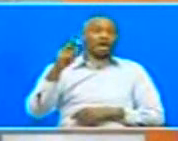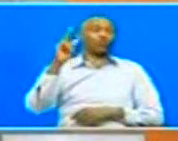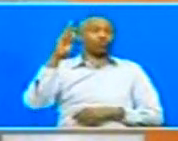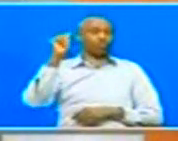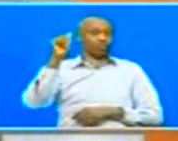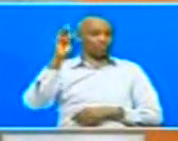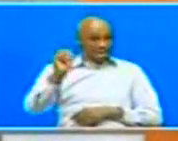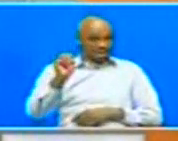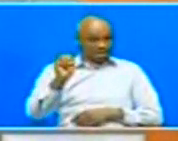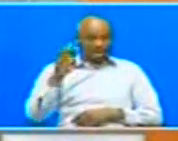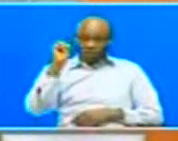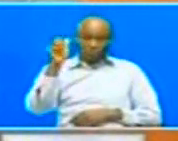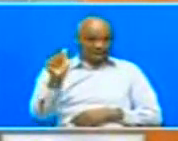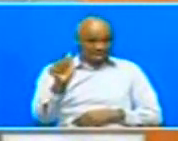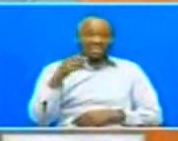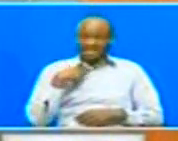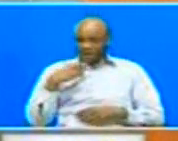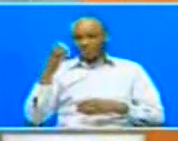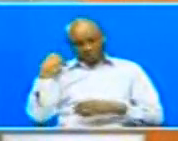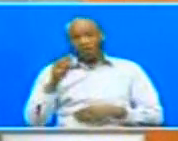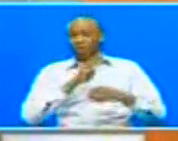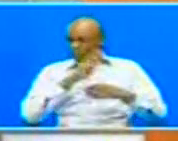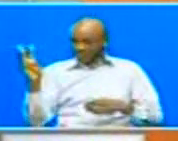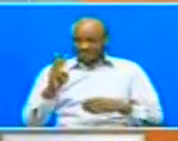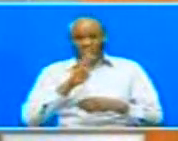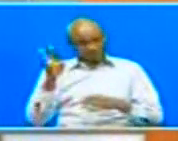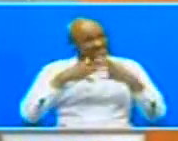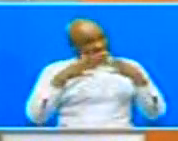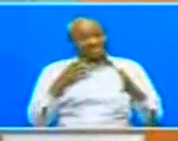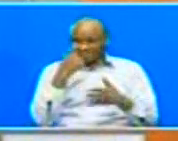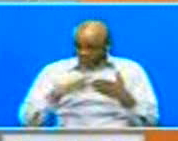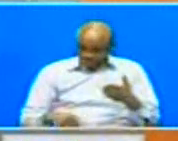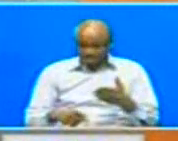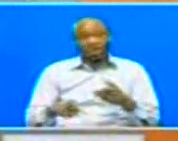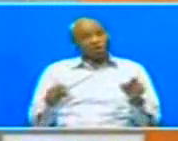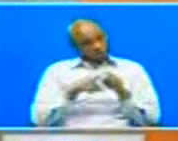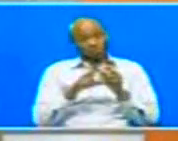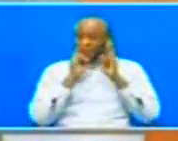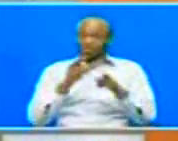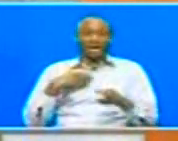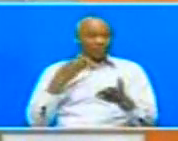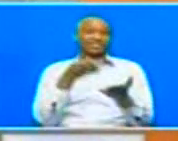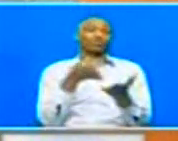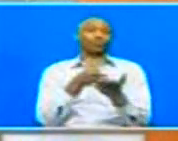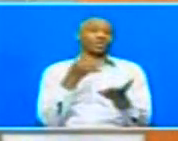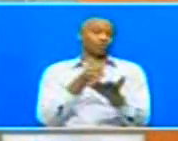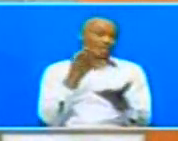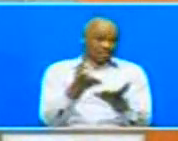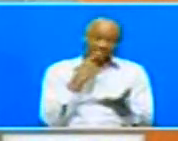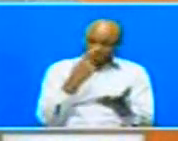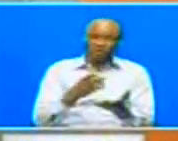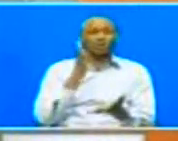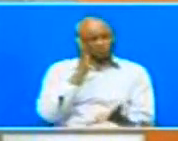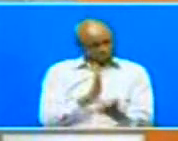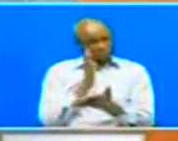instance, after the investigation on Westgate, and this was also included in our report, it was proved